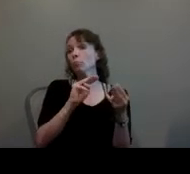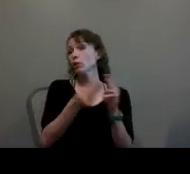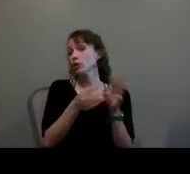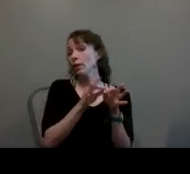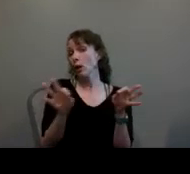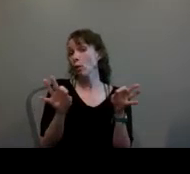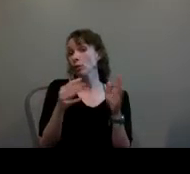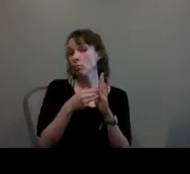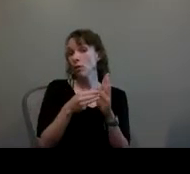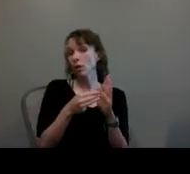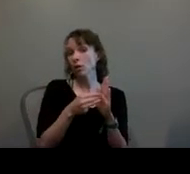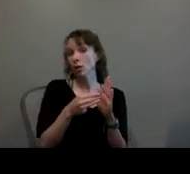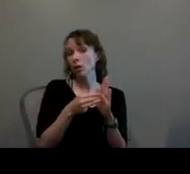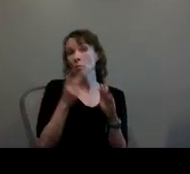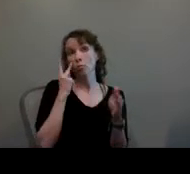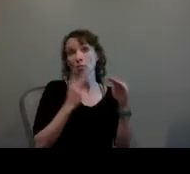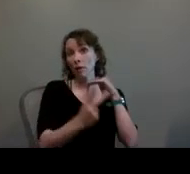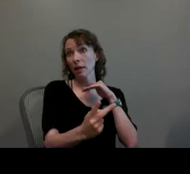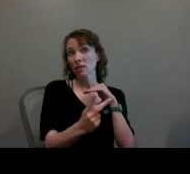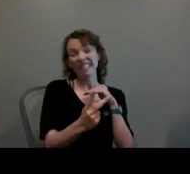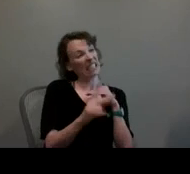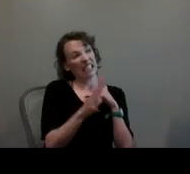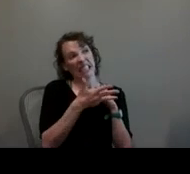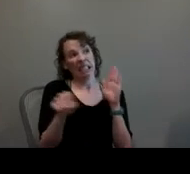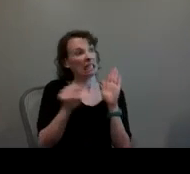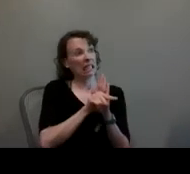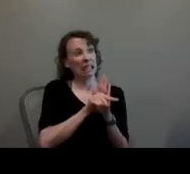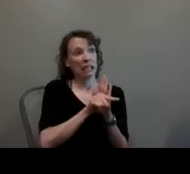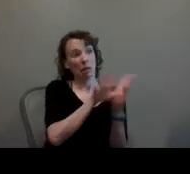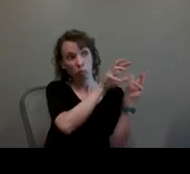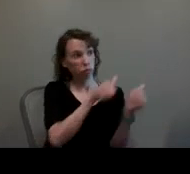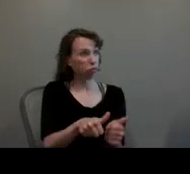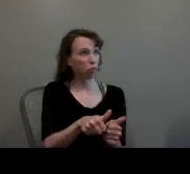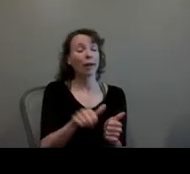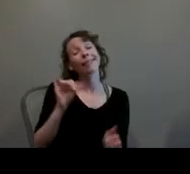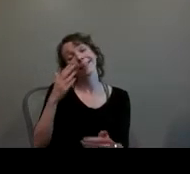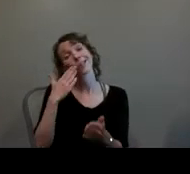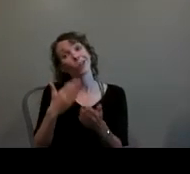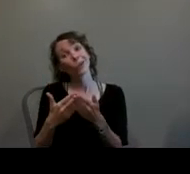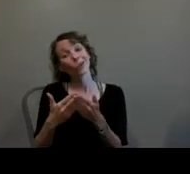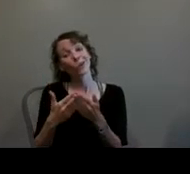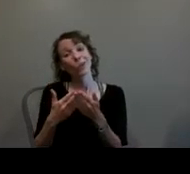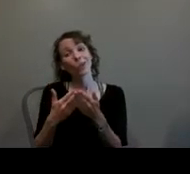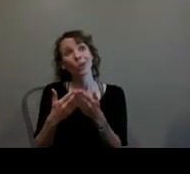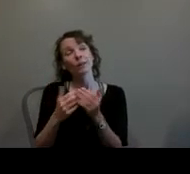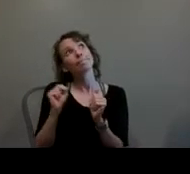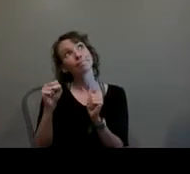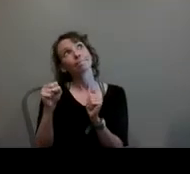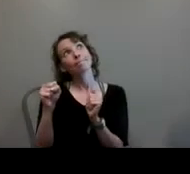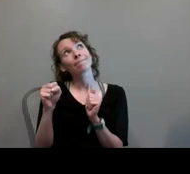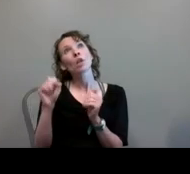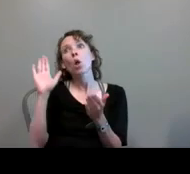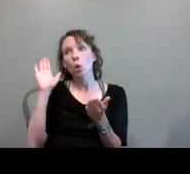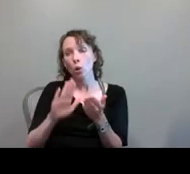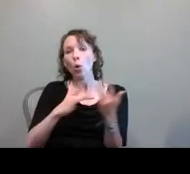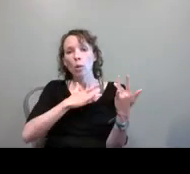would be deleterious. That's actually a really good, yeah, so just like very low likelihood, how